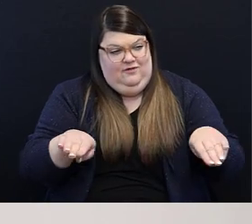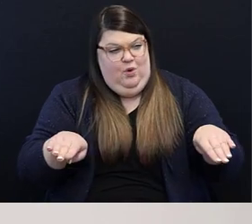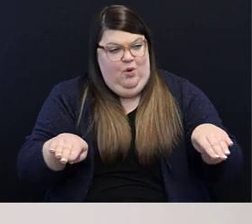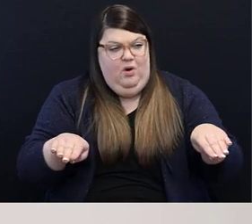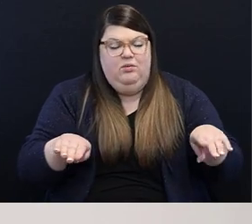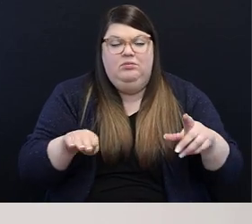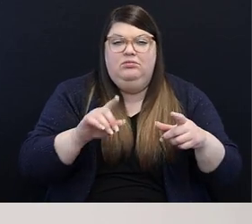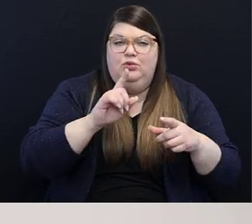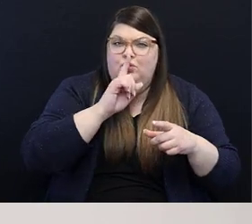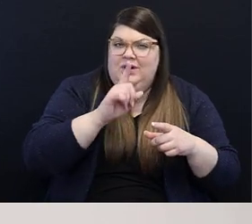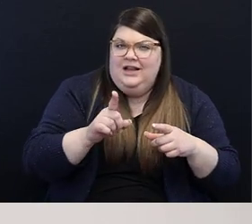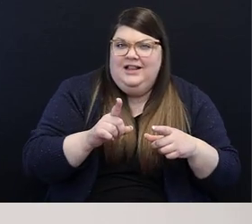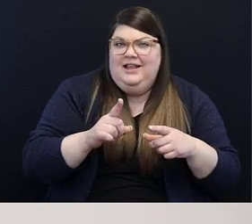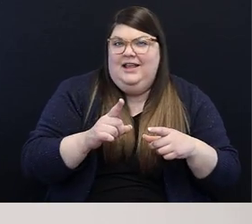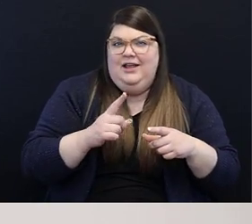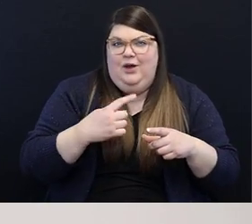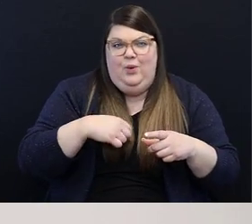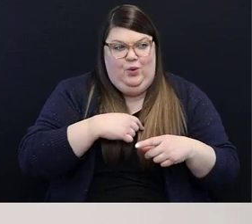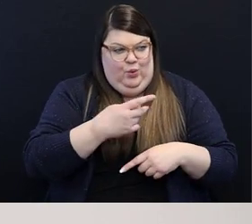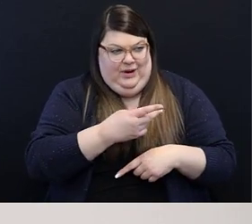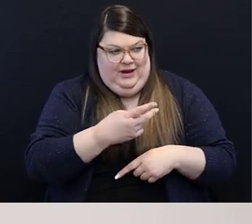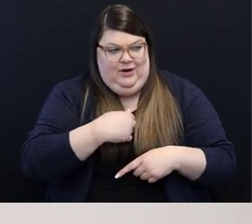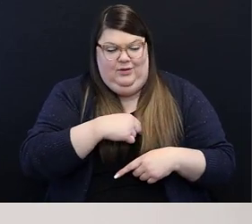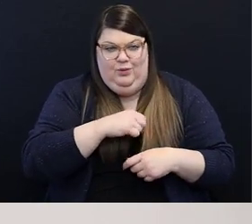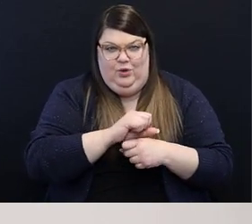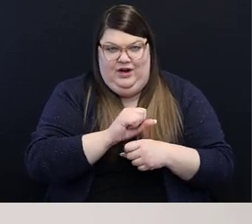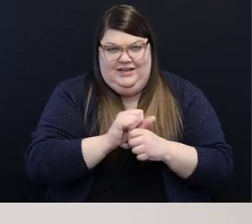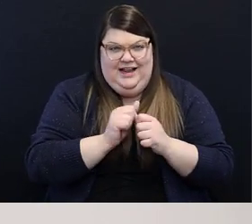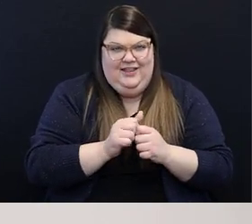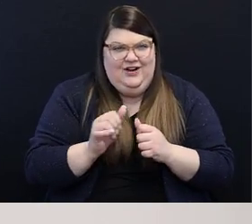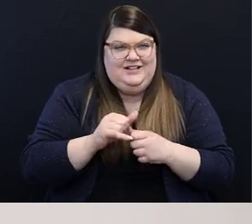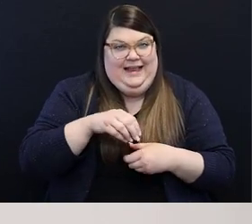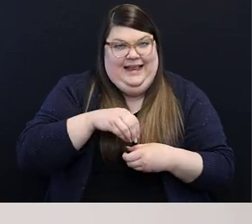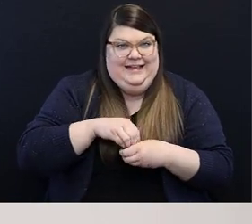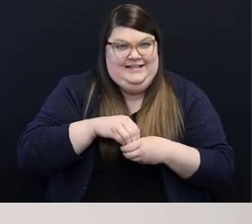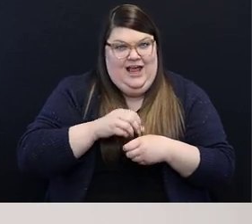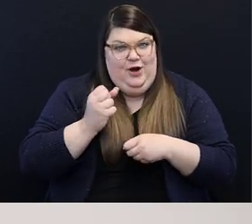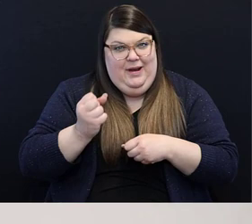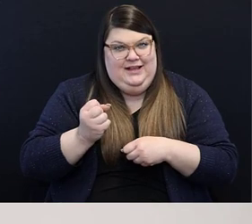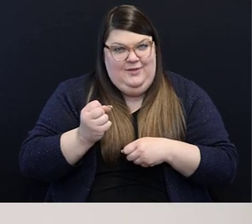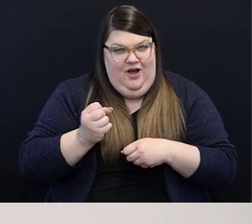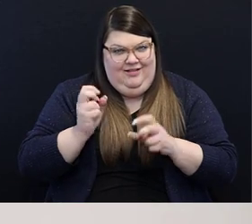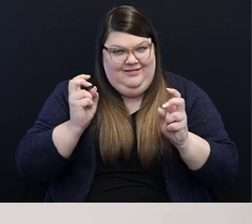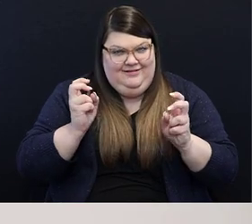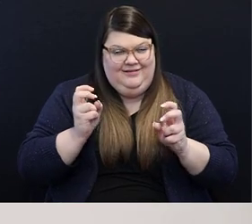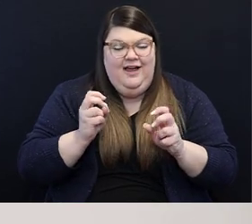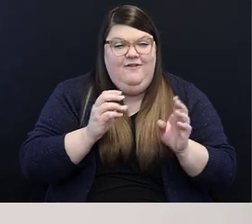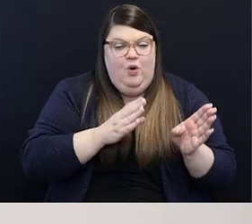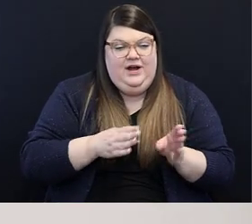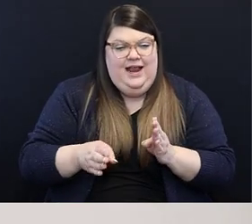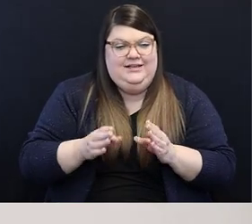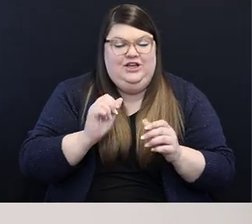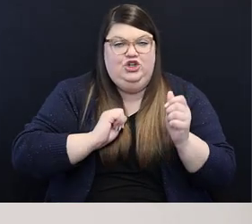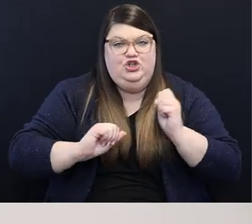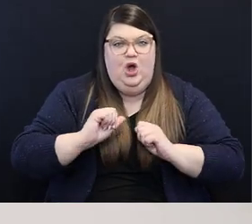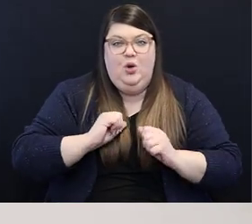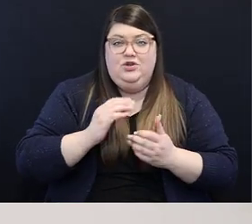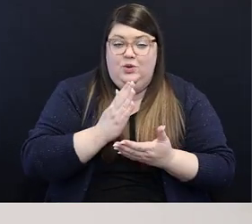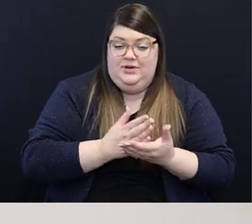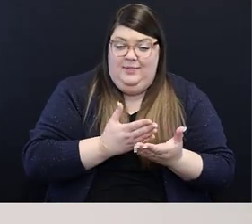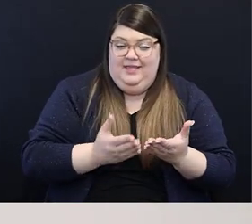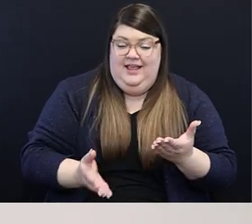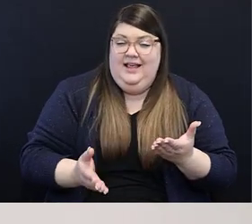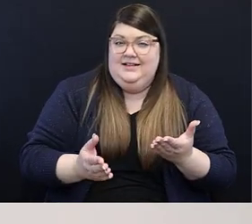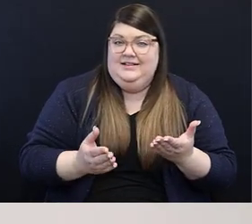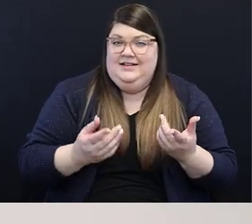together, it's kind of the insider baseball of organizing a show. And there's certain things that happen in this space that might not readily